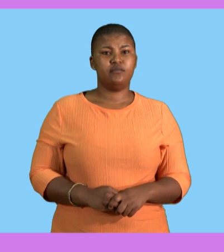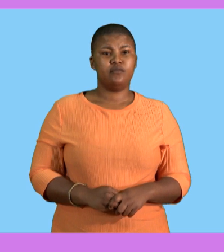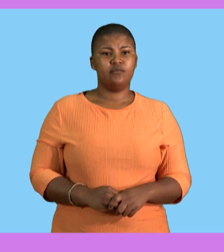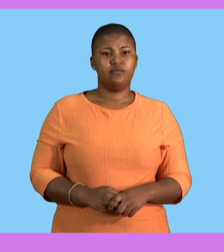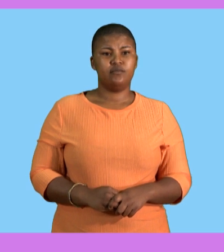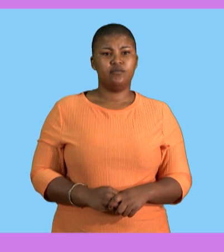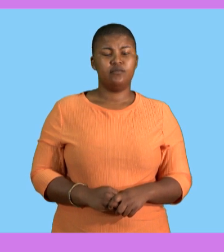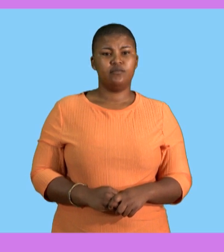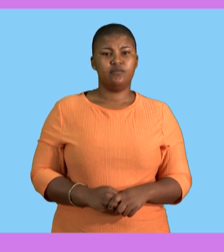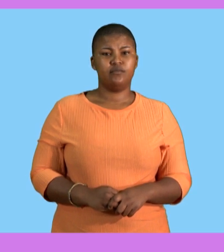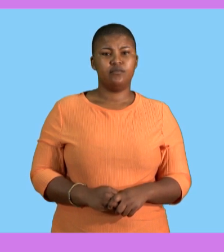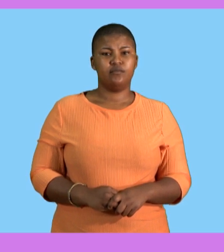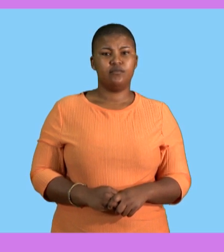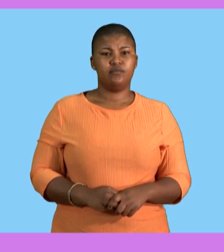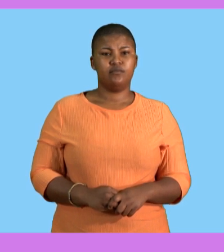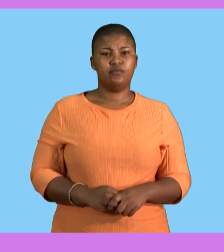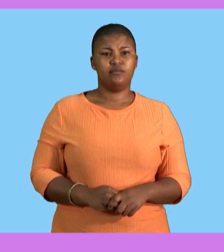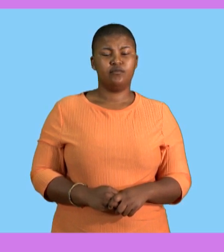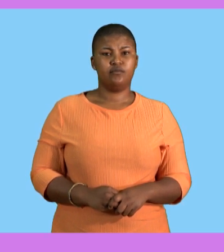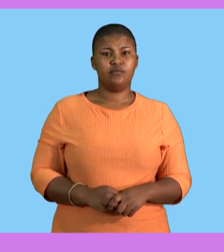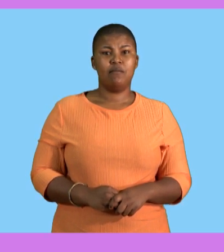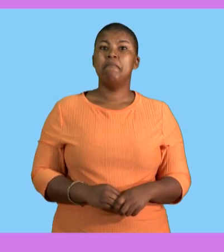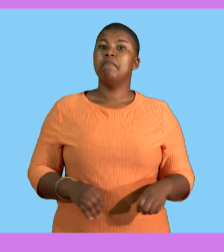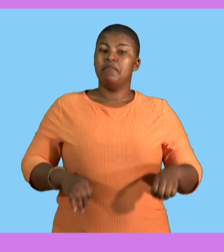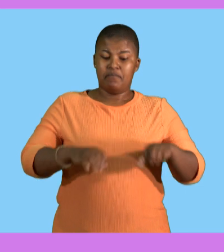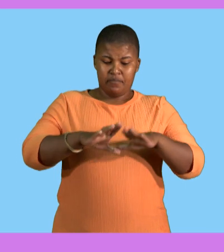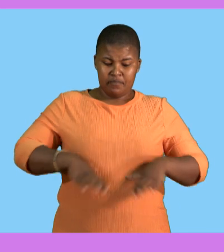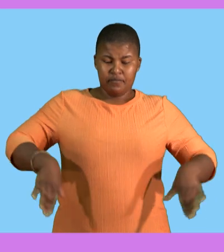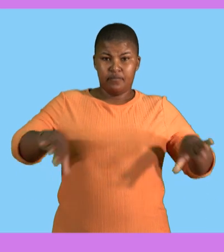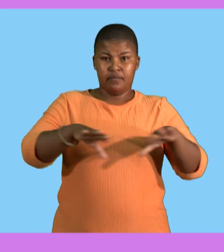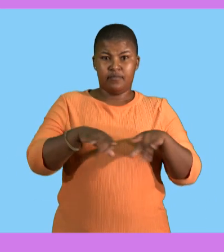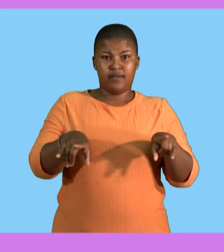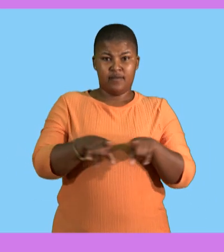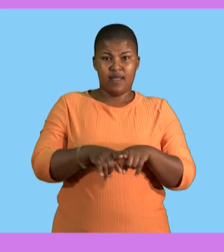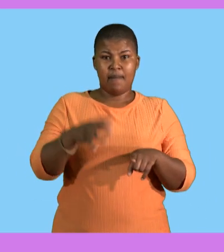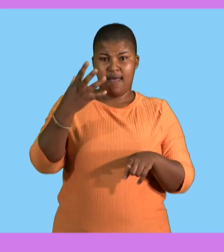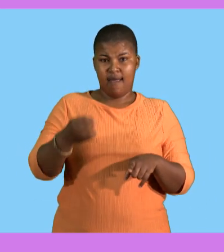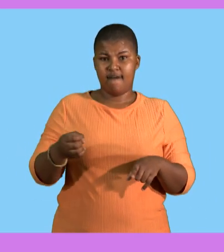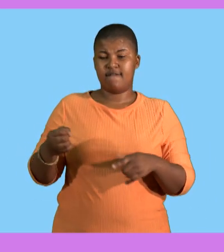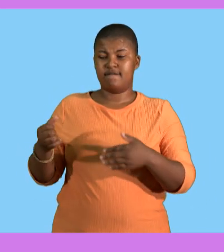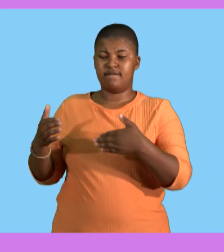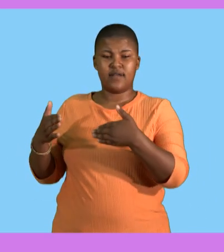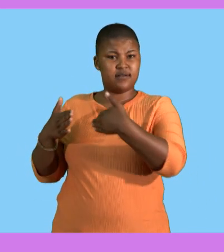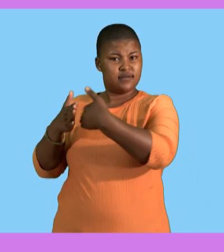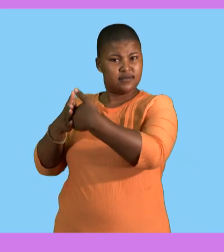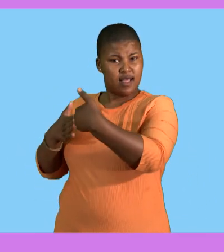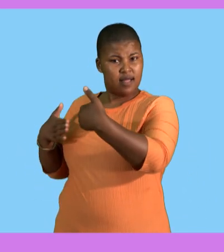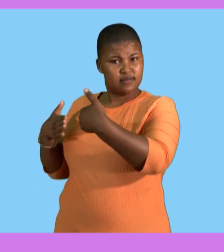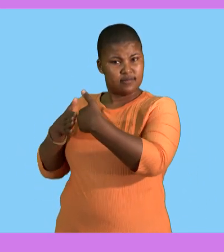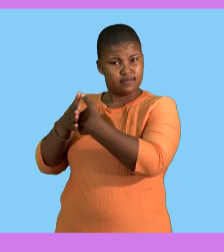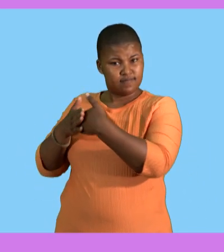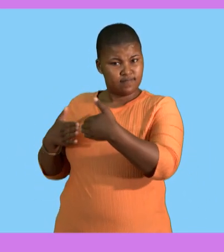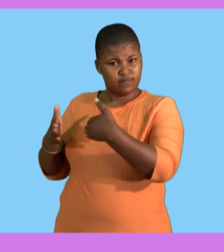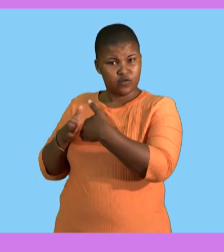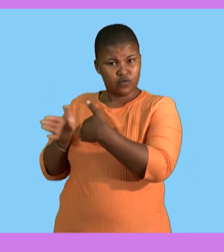you now. In the same building, we have got a sliding door there and a